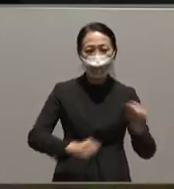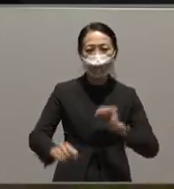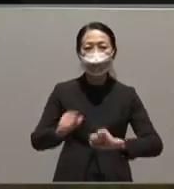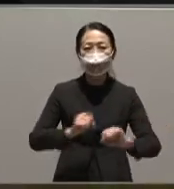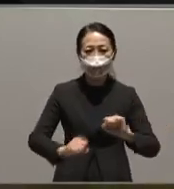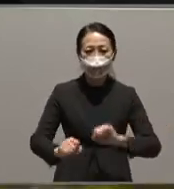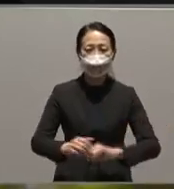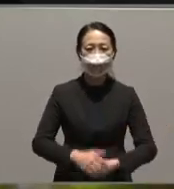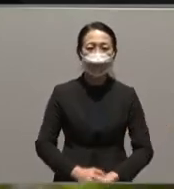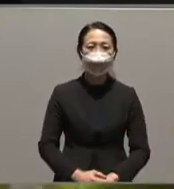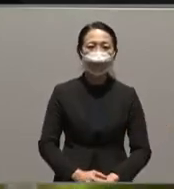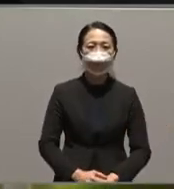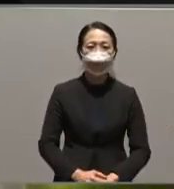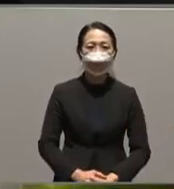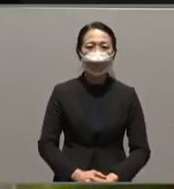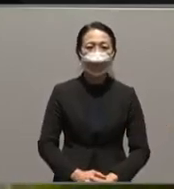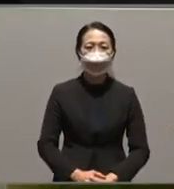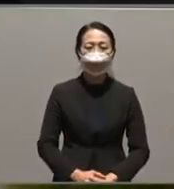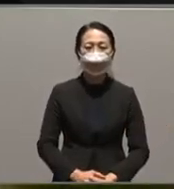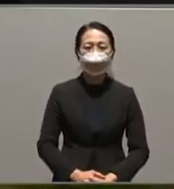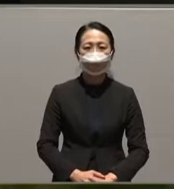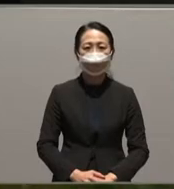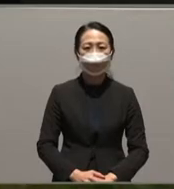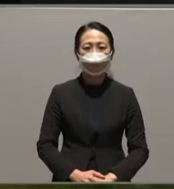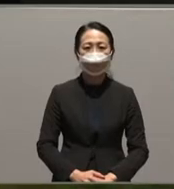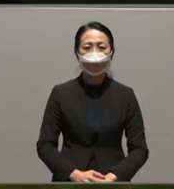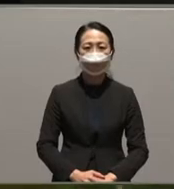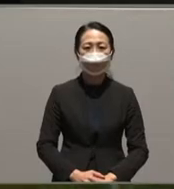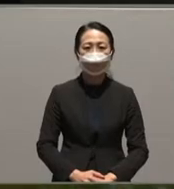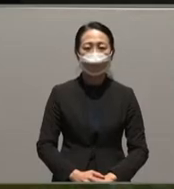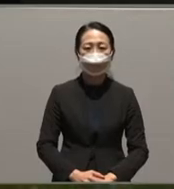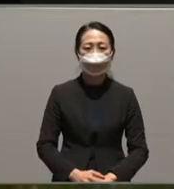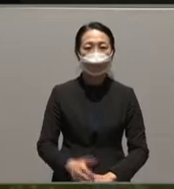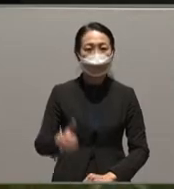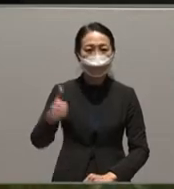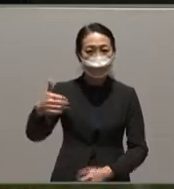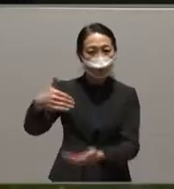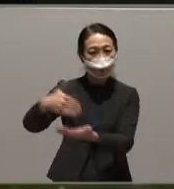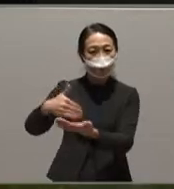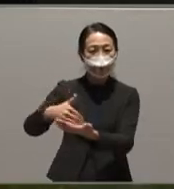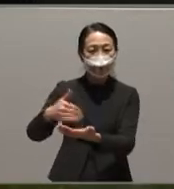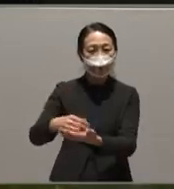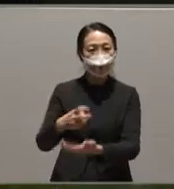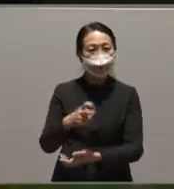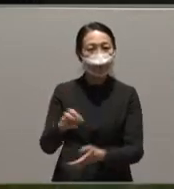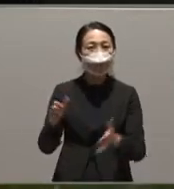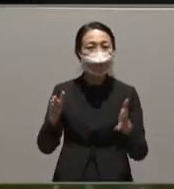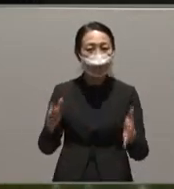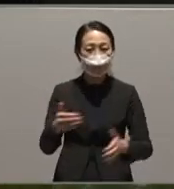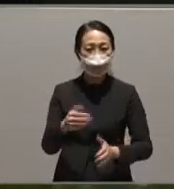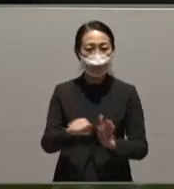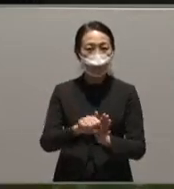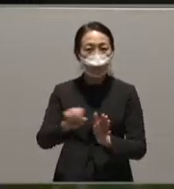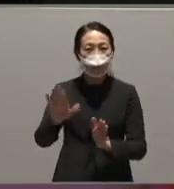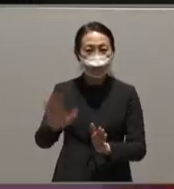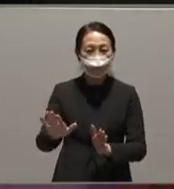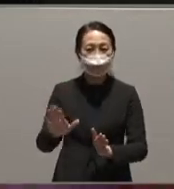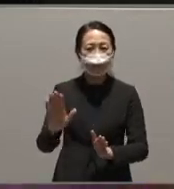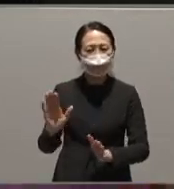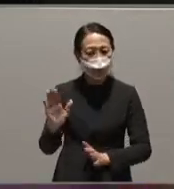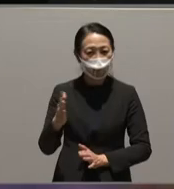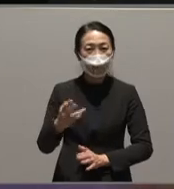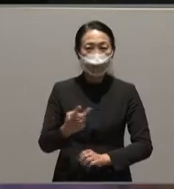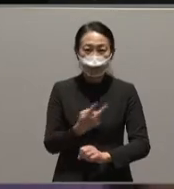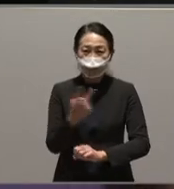Yeah. Dr. Li says 20 minutes will work, but 2 hours in nature is best. Oh, yeah. We are on